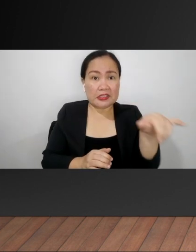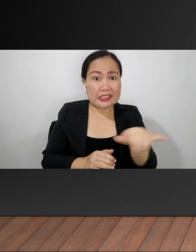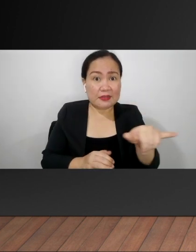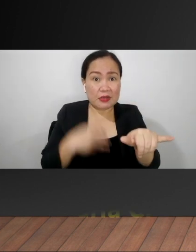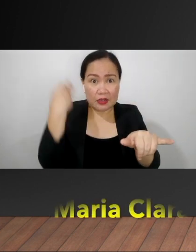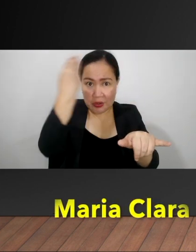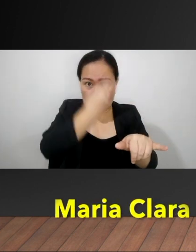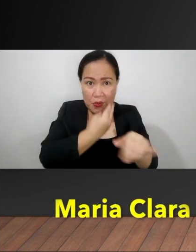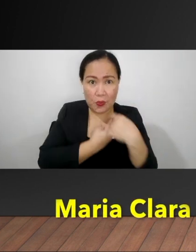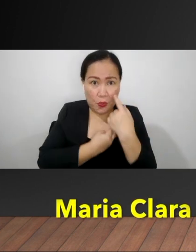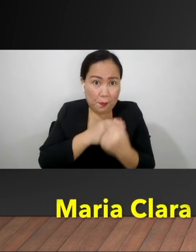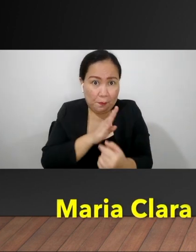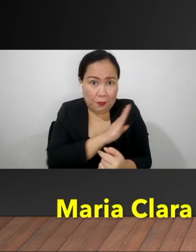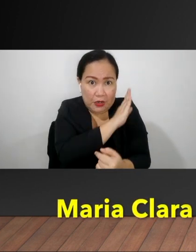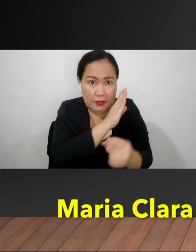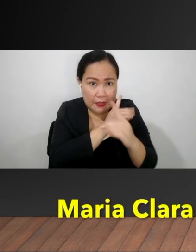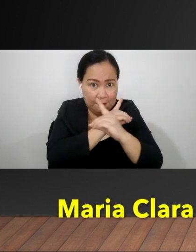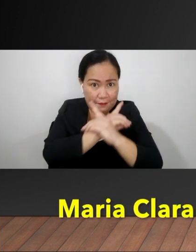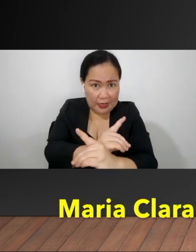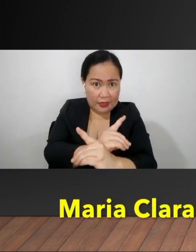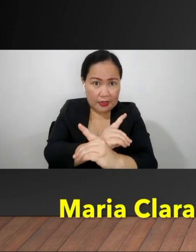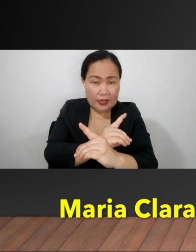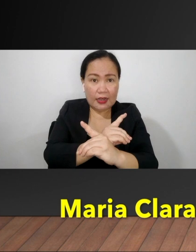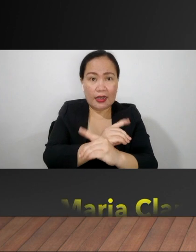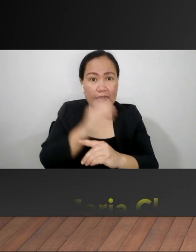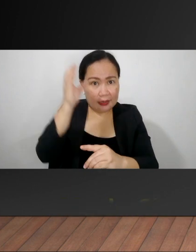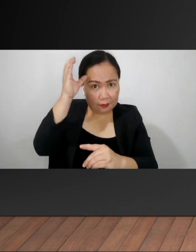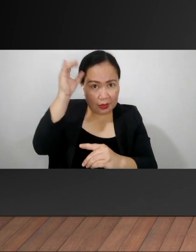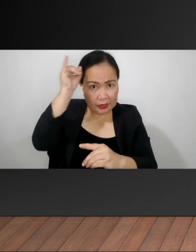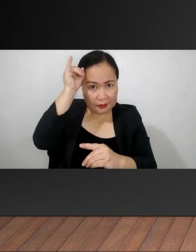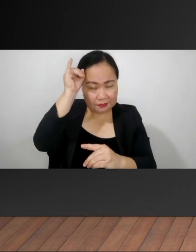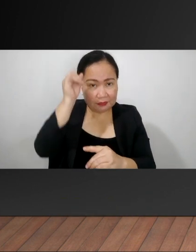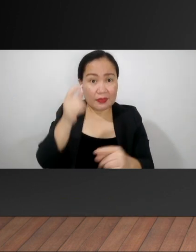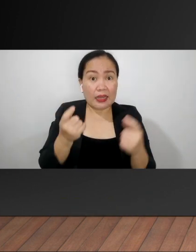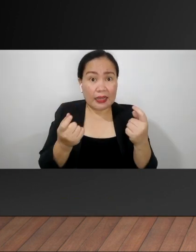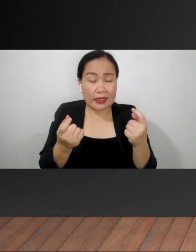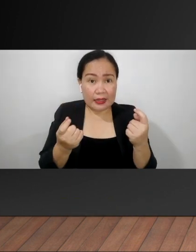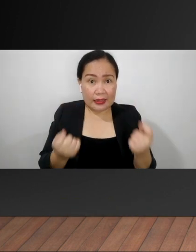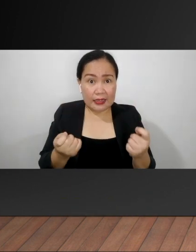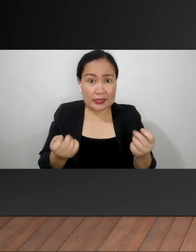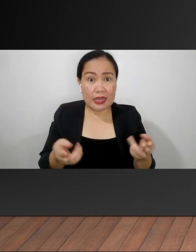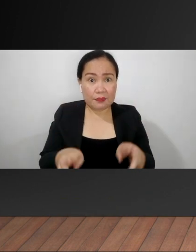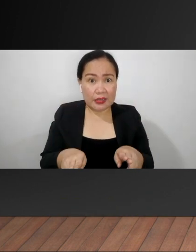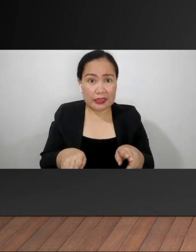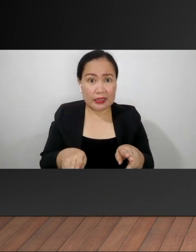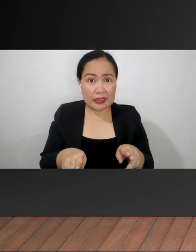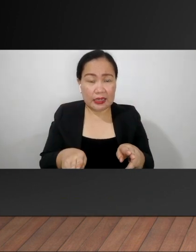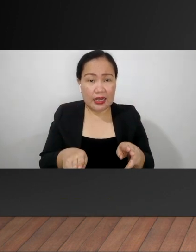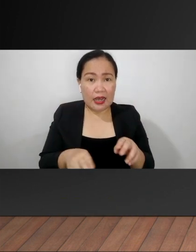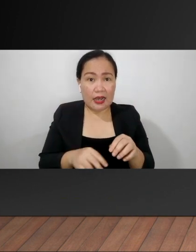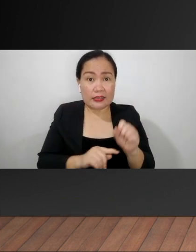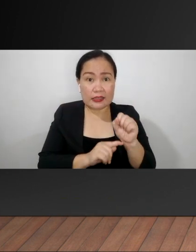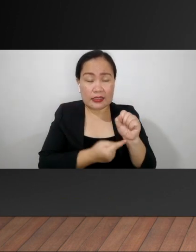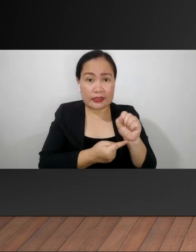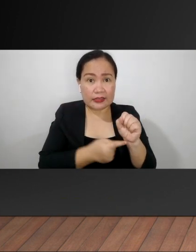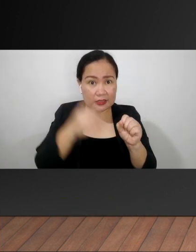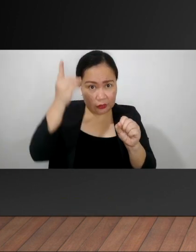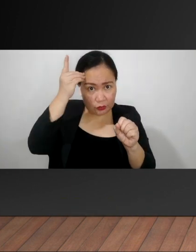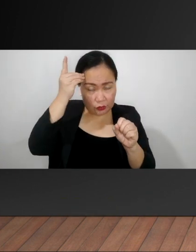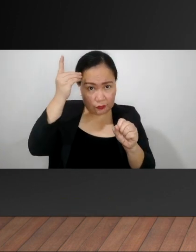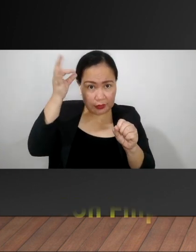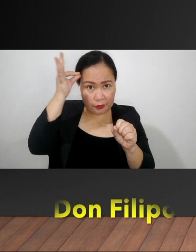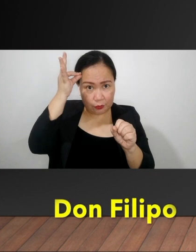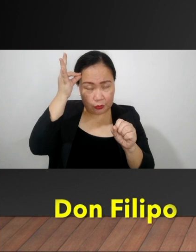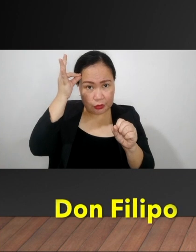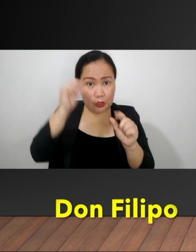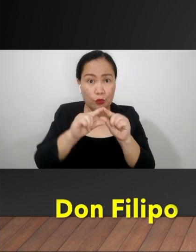Clara, who bravely defended Ibarra. This incident signaled Don Filipo's group, liberal